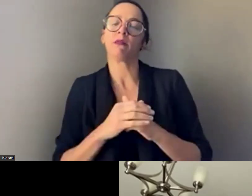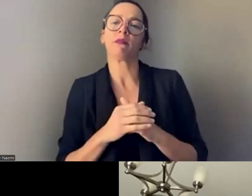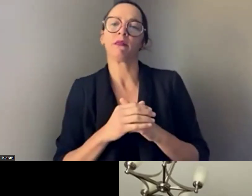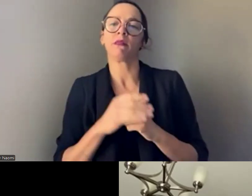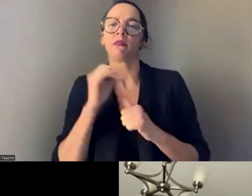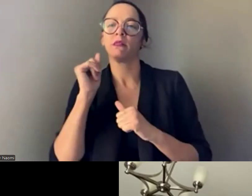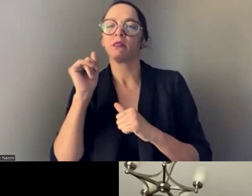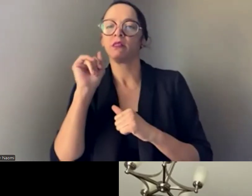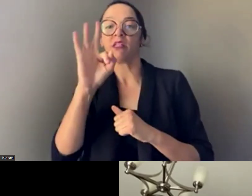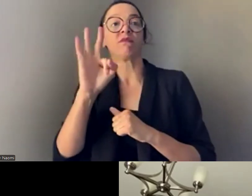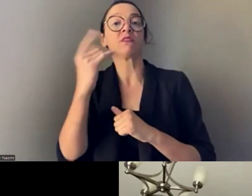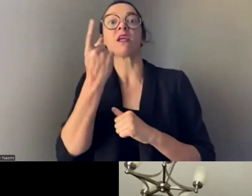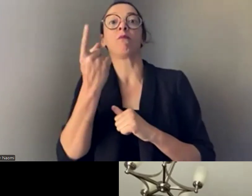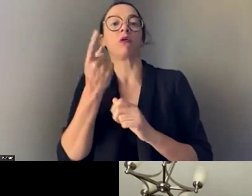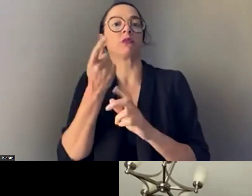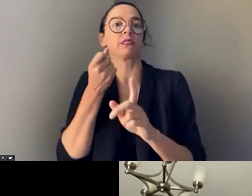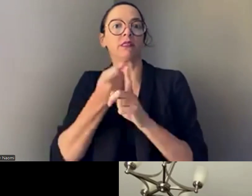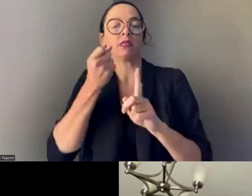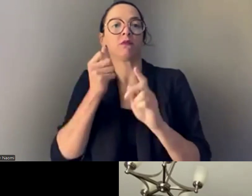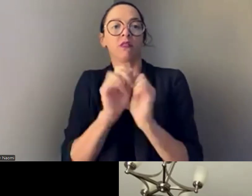family emergency.